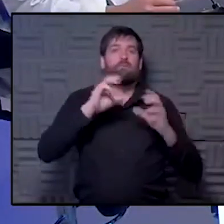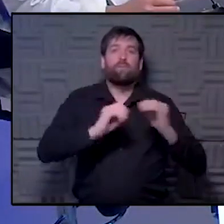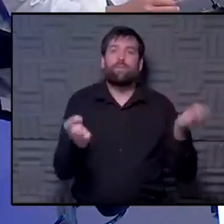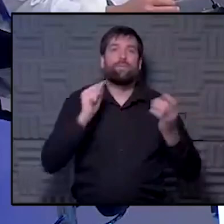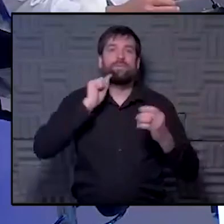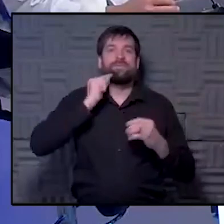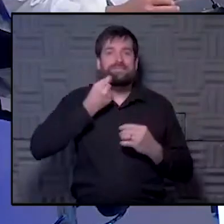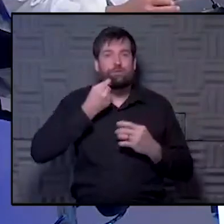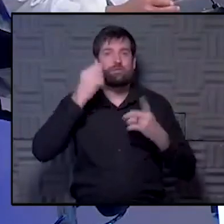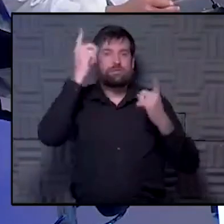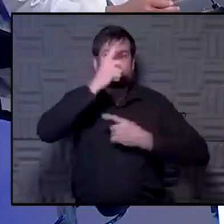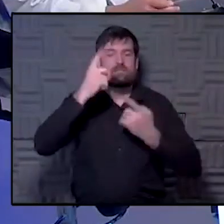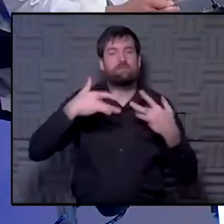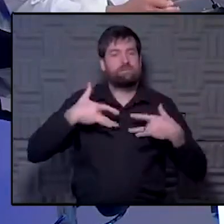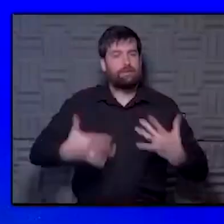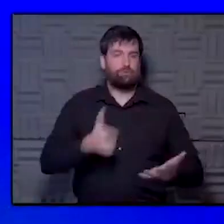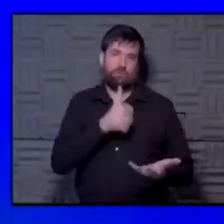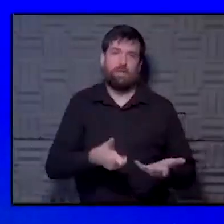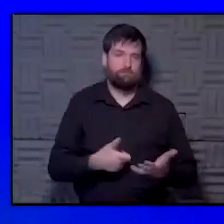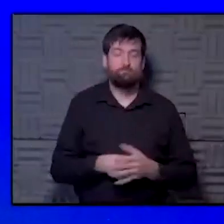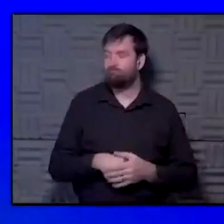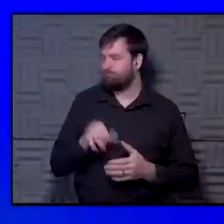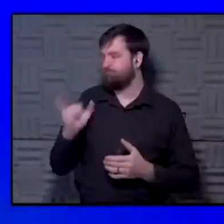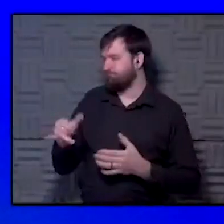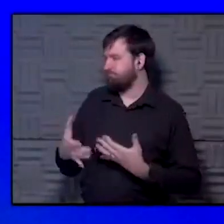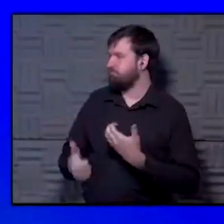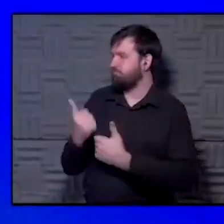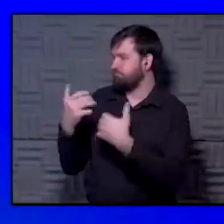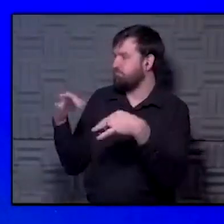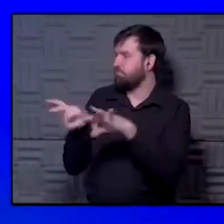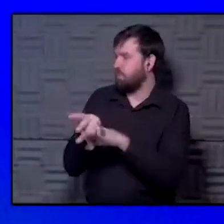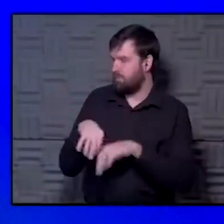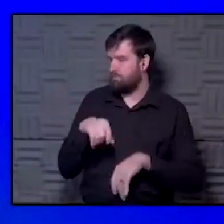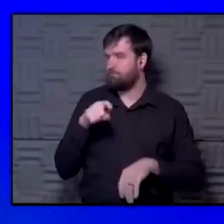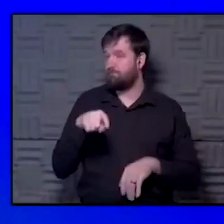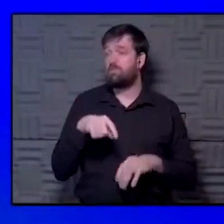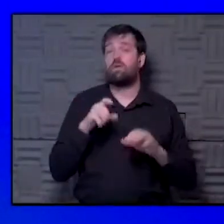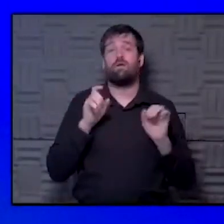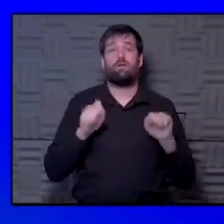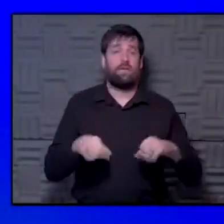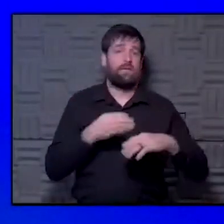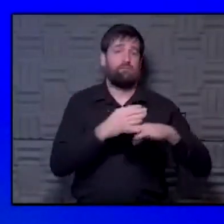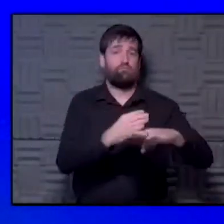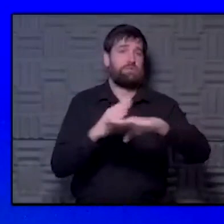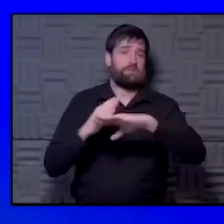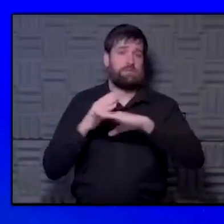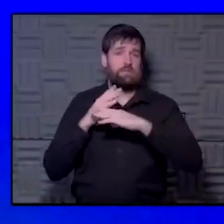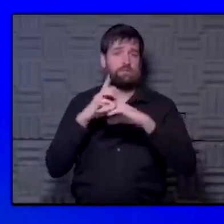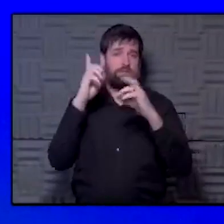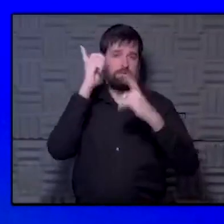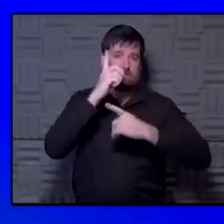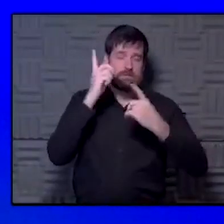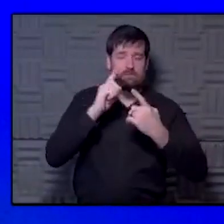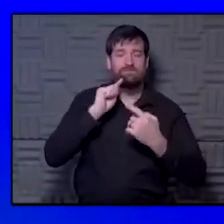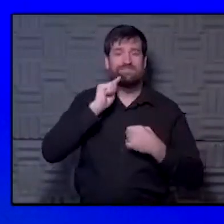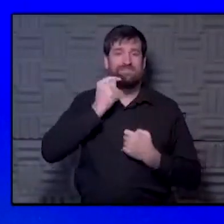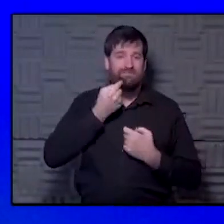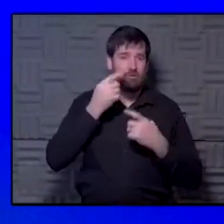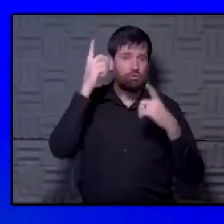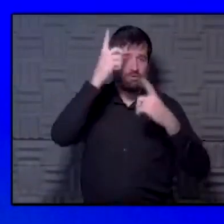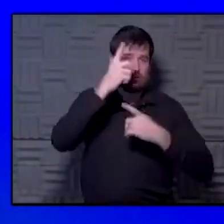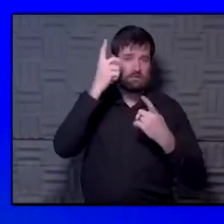you tend not to get long haul syndrome. I think that's the key there. We know that you can protect against disease and severe disease,